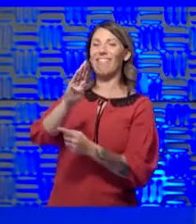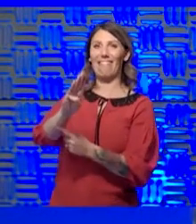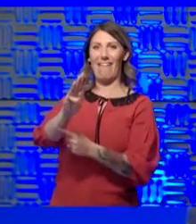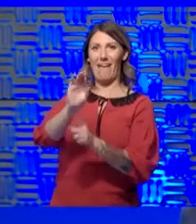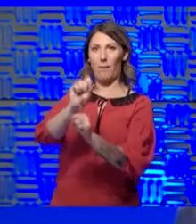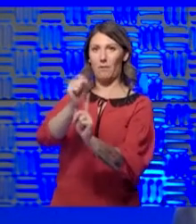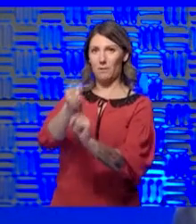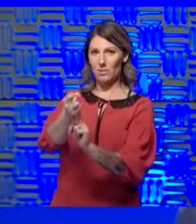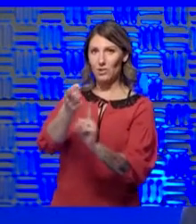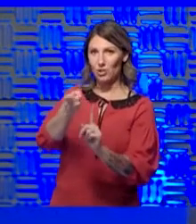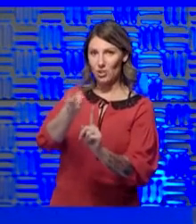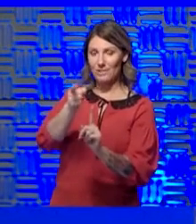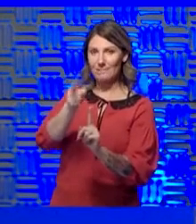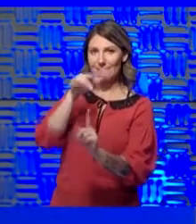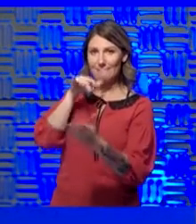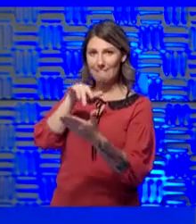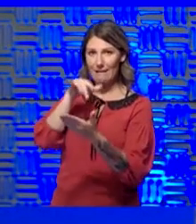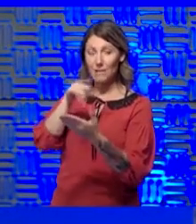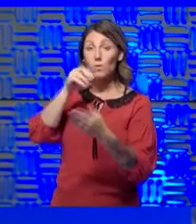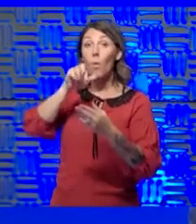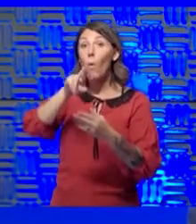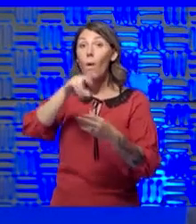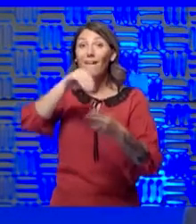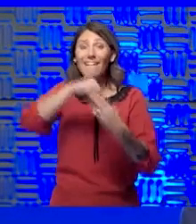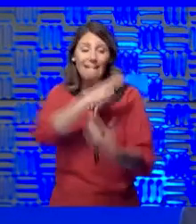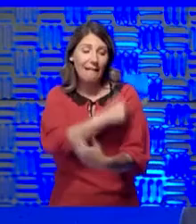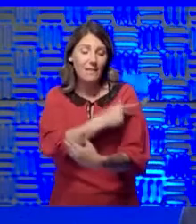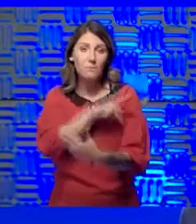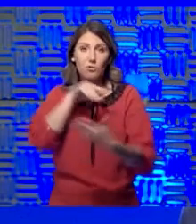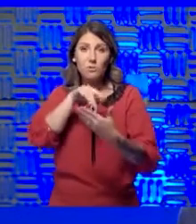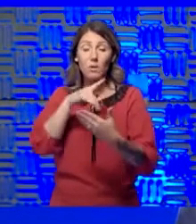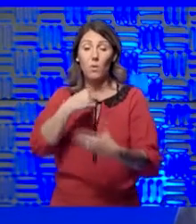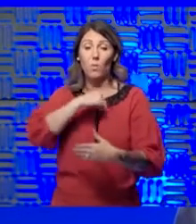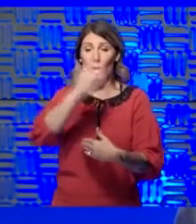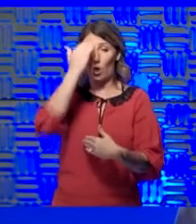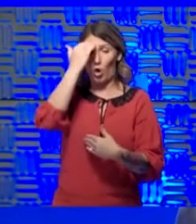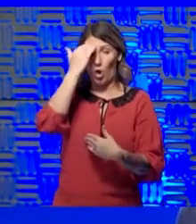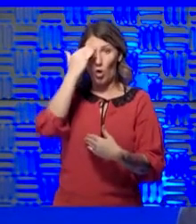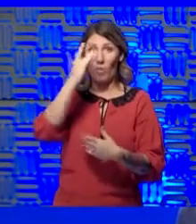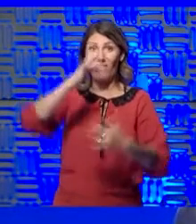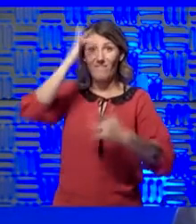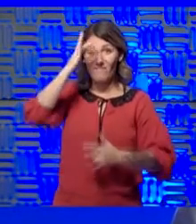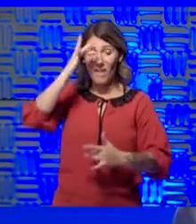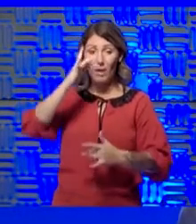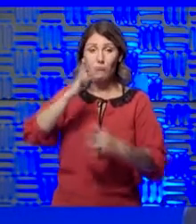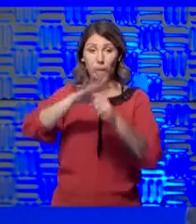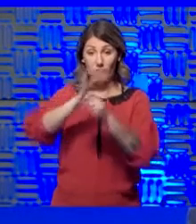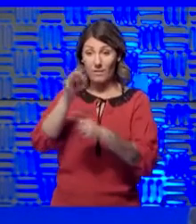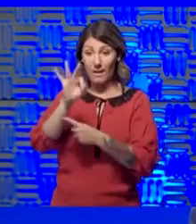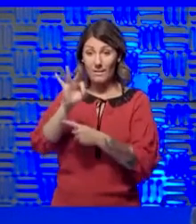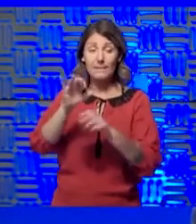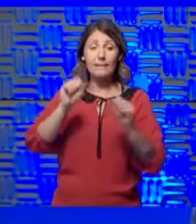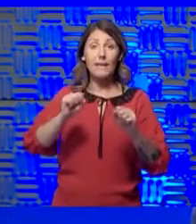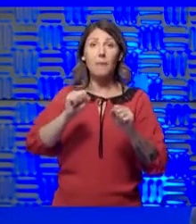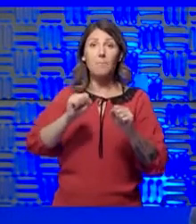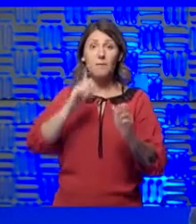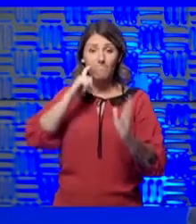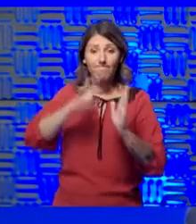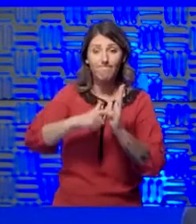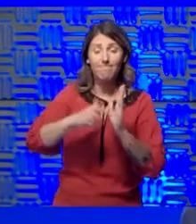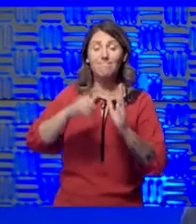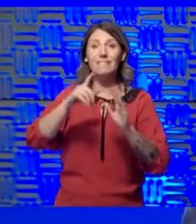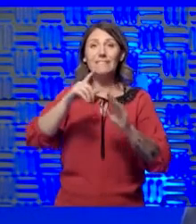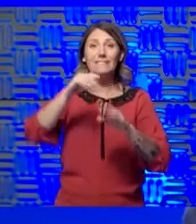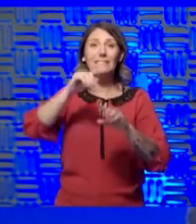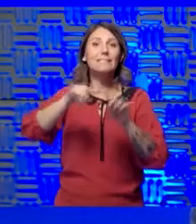studies or in the hospital studies. We know that the virus can be detected in different areas of the hospital. Doesn't